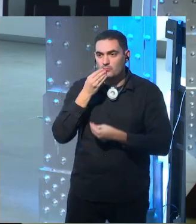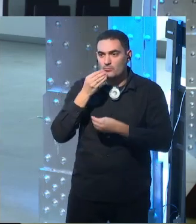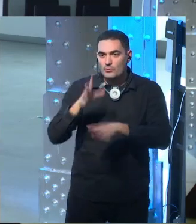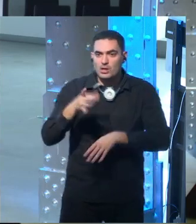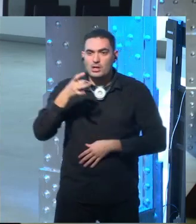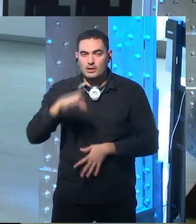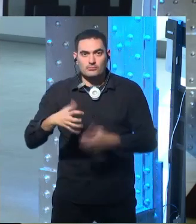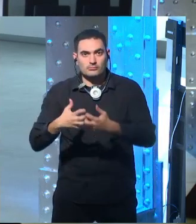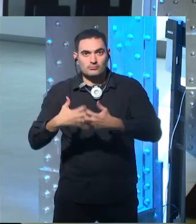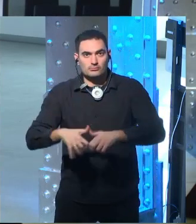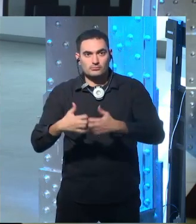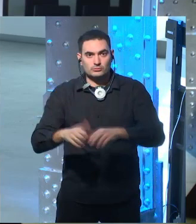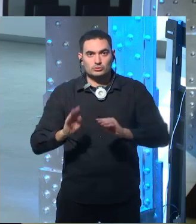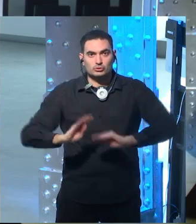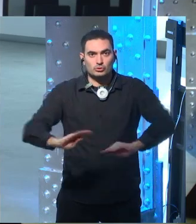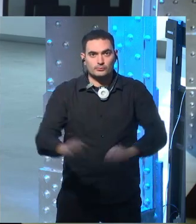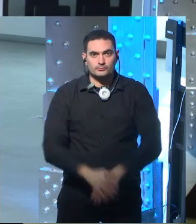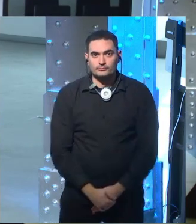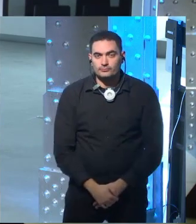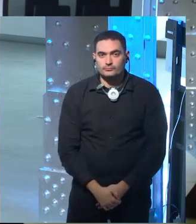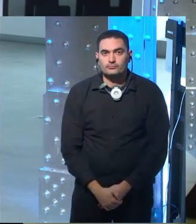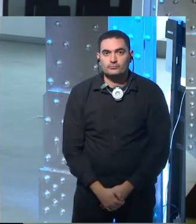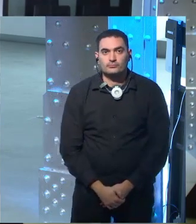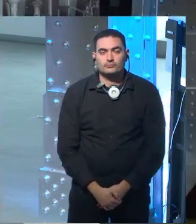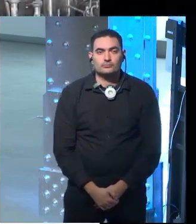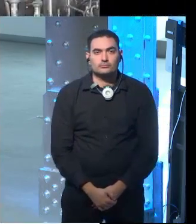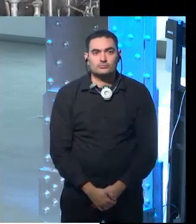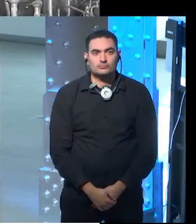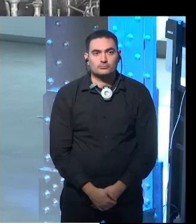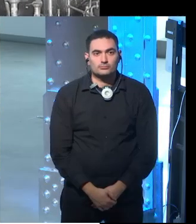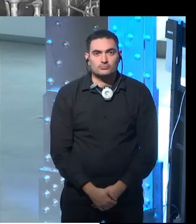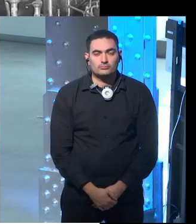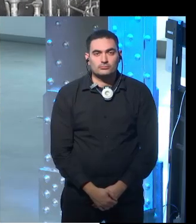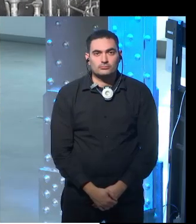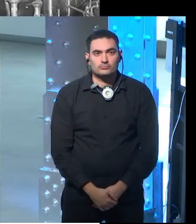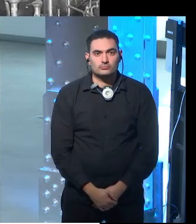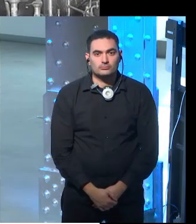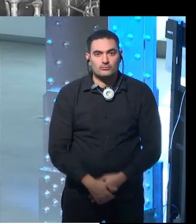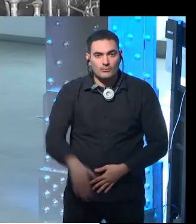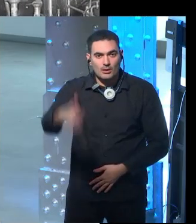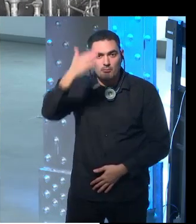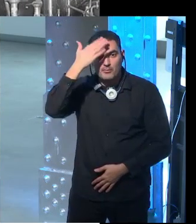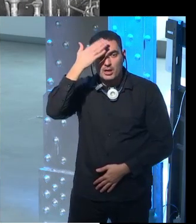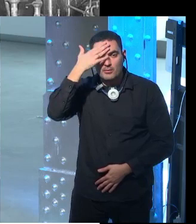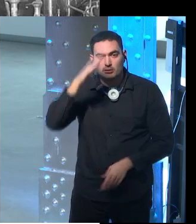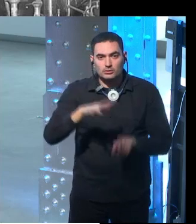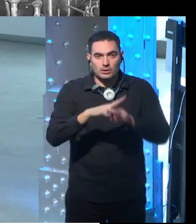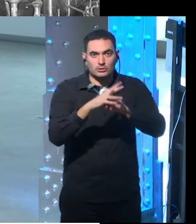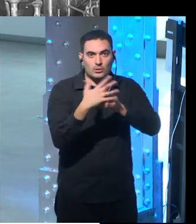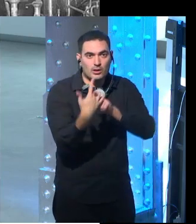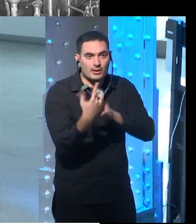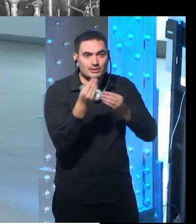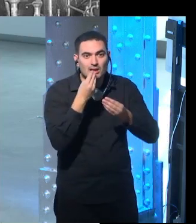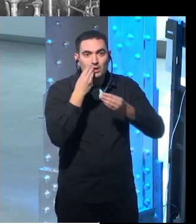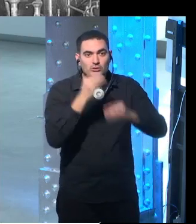entirely new. The main event in history, most economic historians will argue, was the